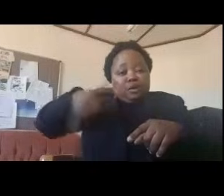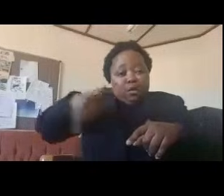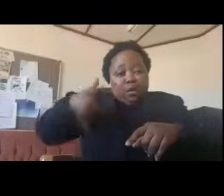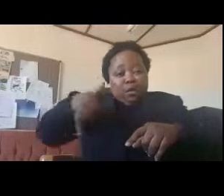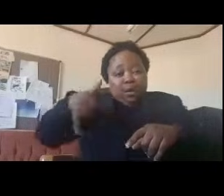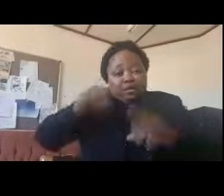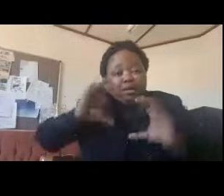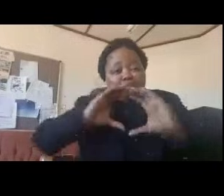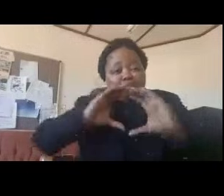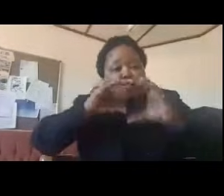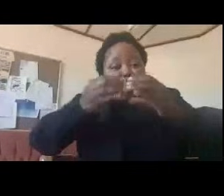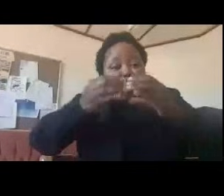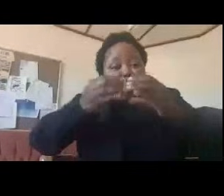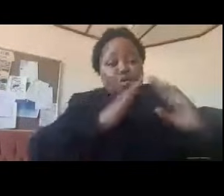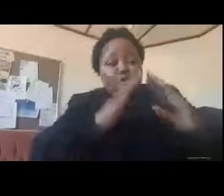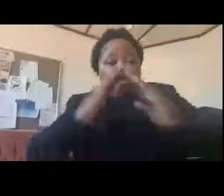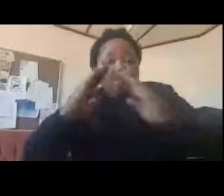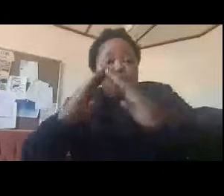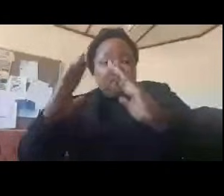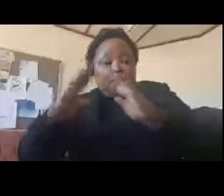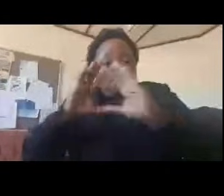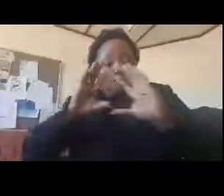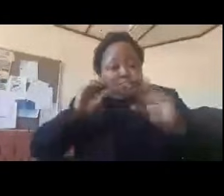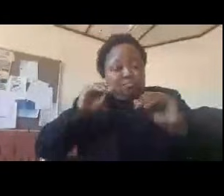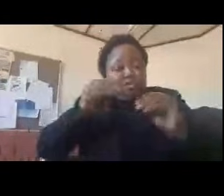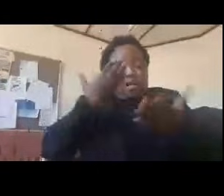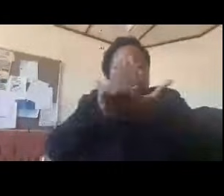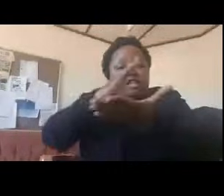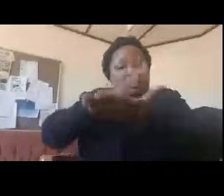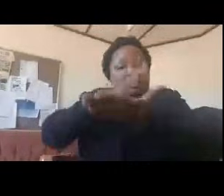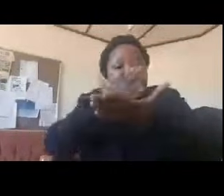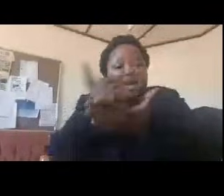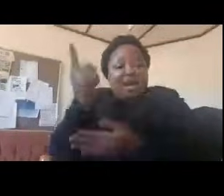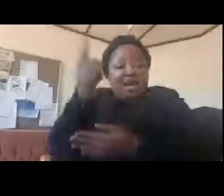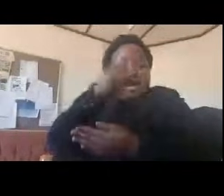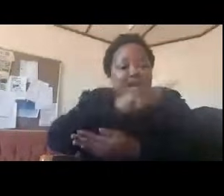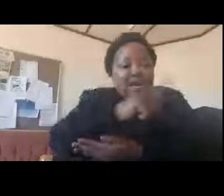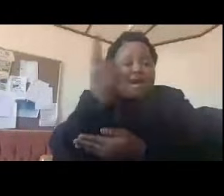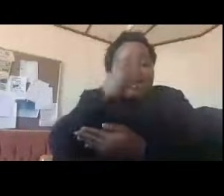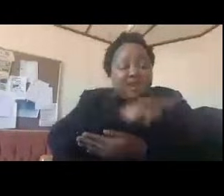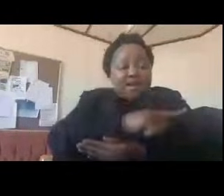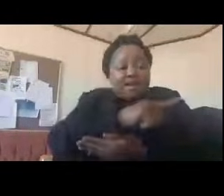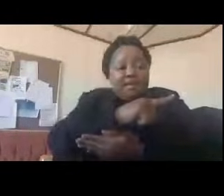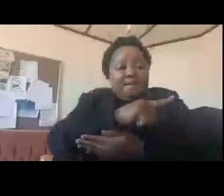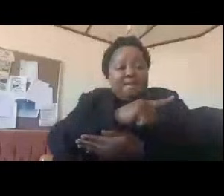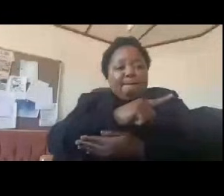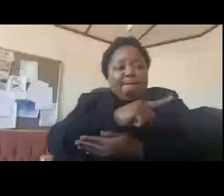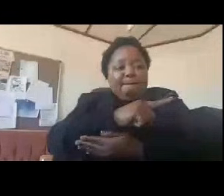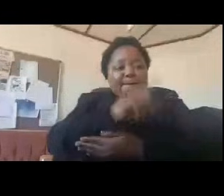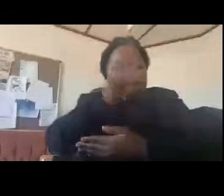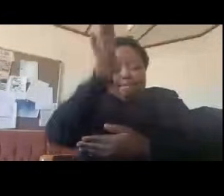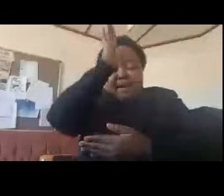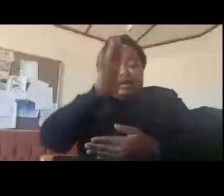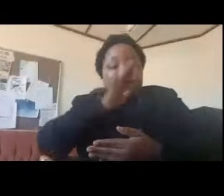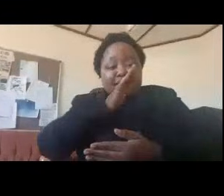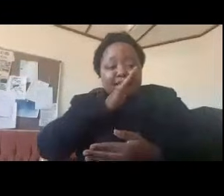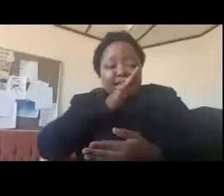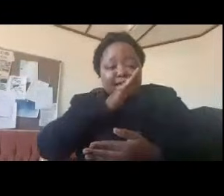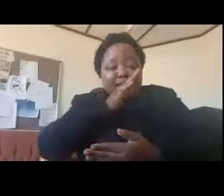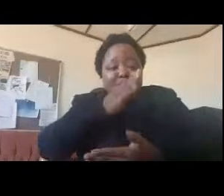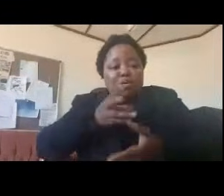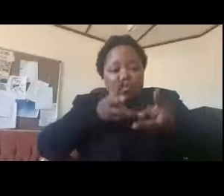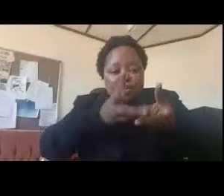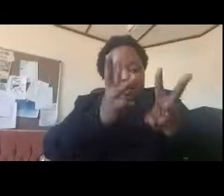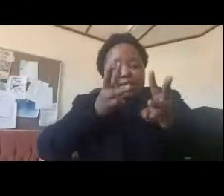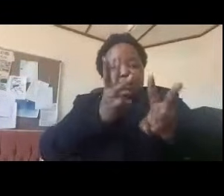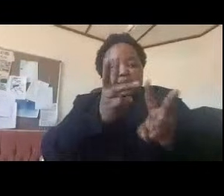WhatsApp groups where we share daily parenting hacks, not lectures, but practical tips, how to calm your child